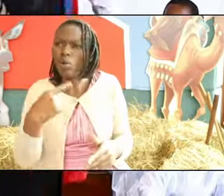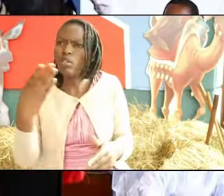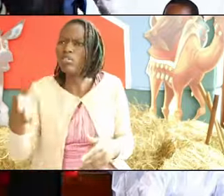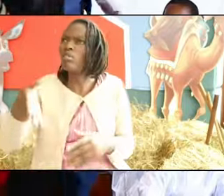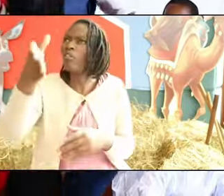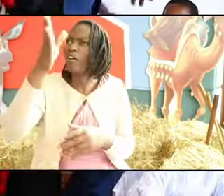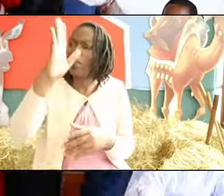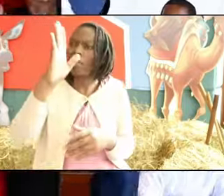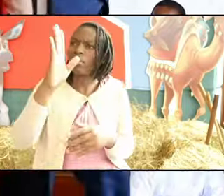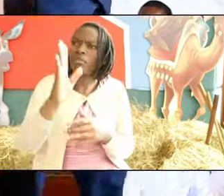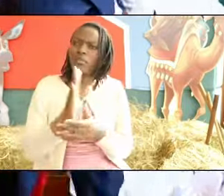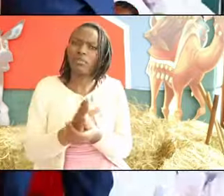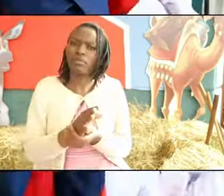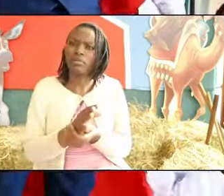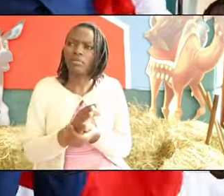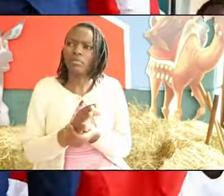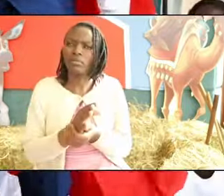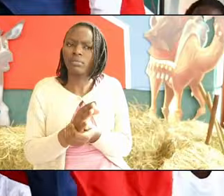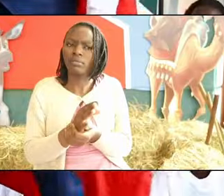father?